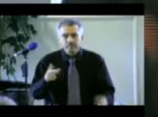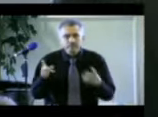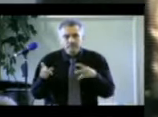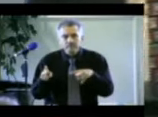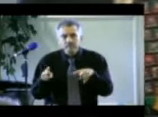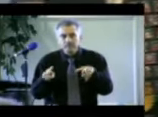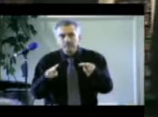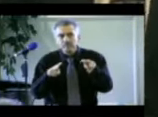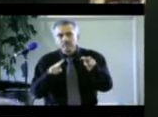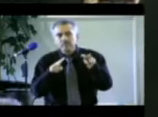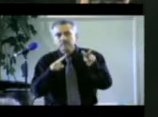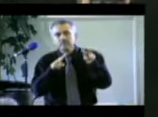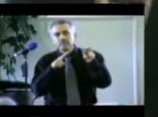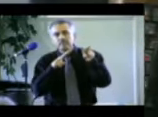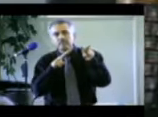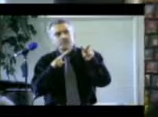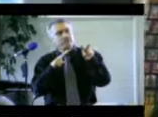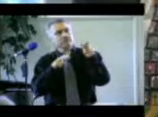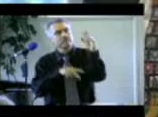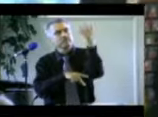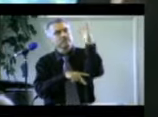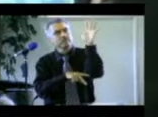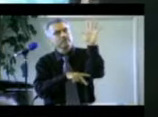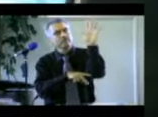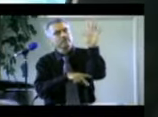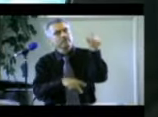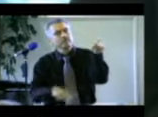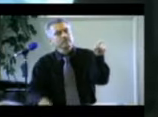looks and he sees a bush. Now,